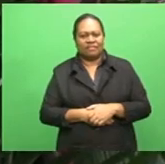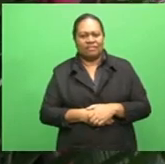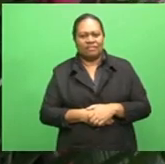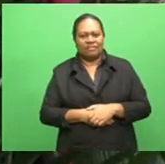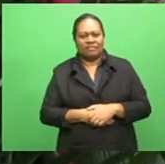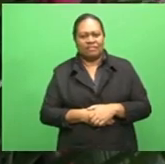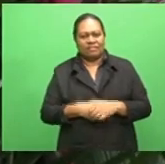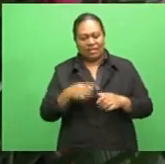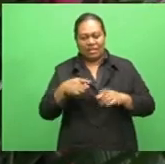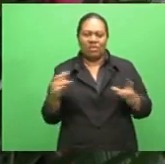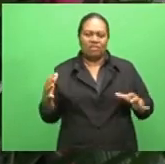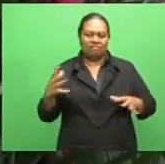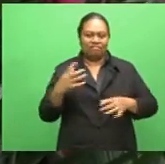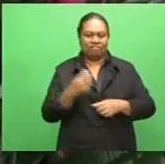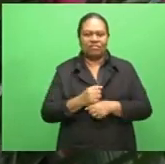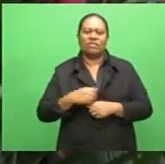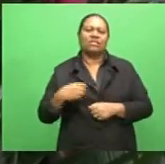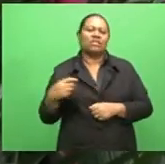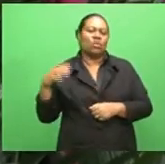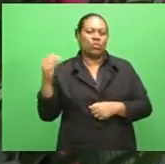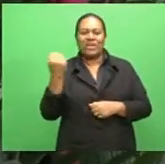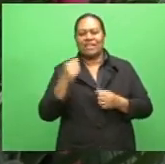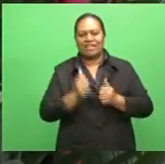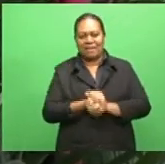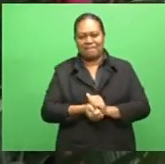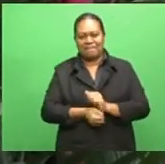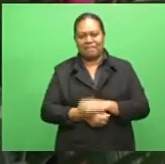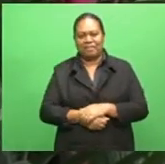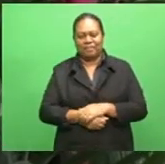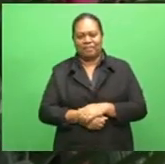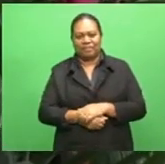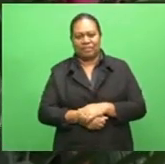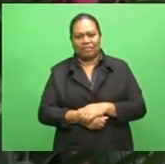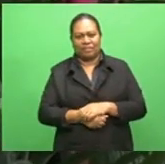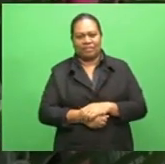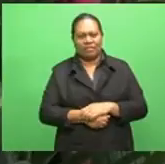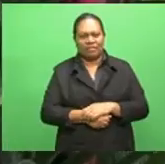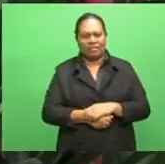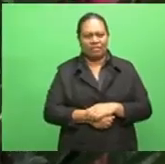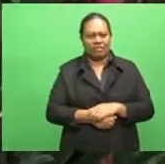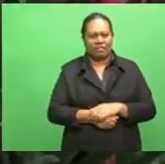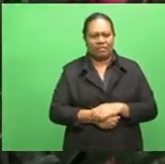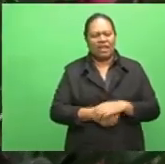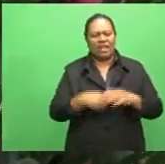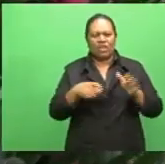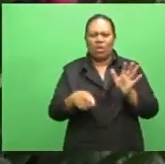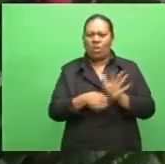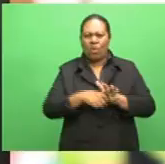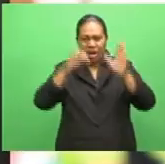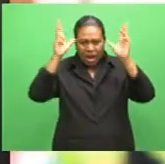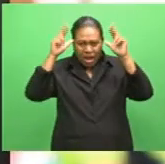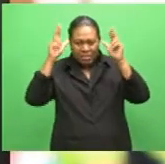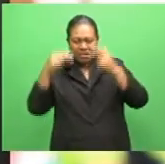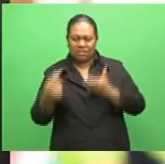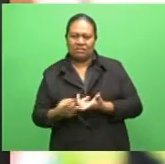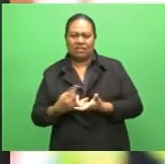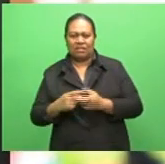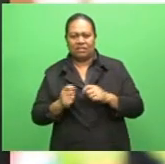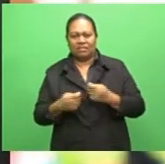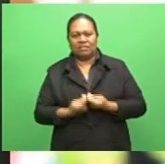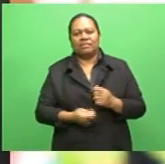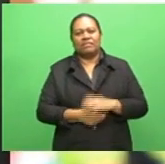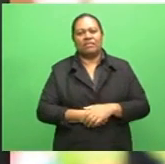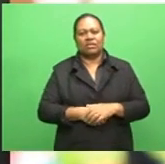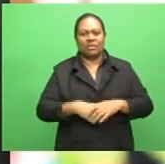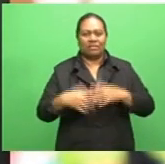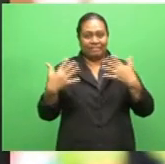wrap up with the main game between the Rava Rabbitohs and Saru Dragons. Fiji